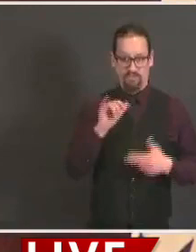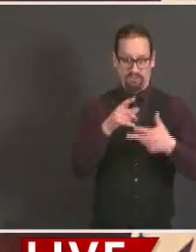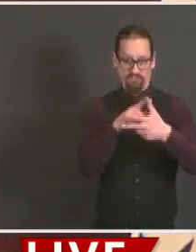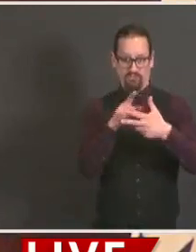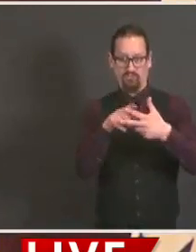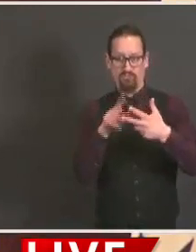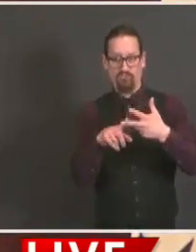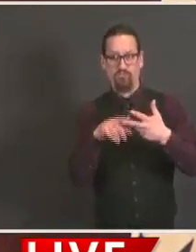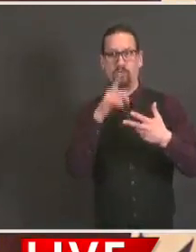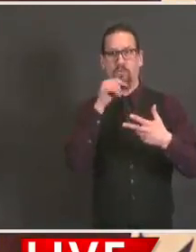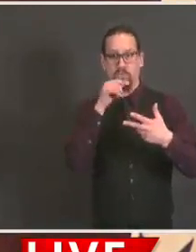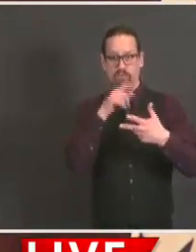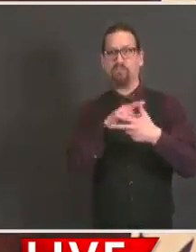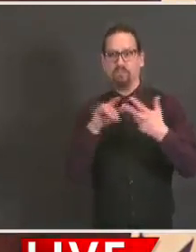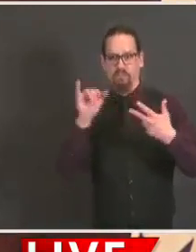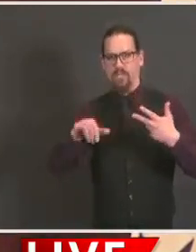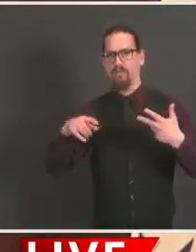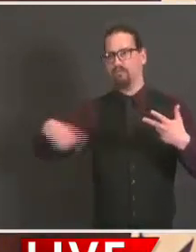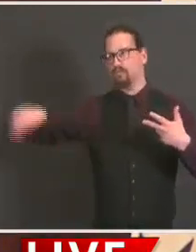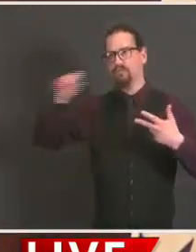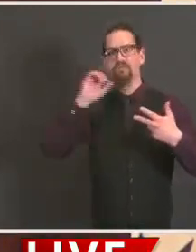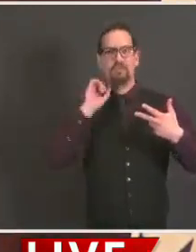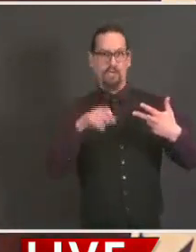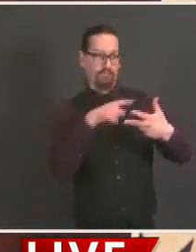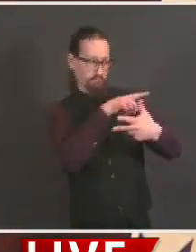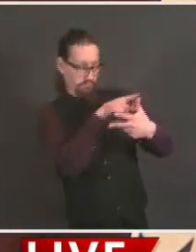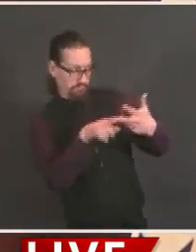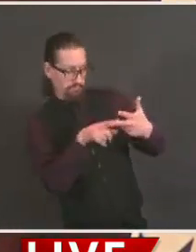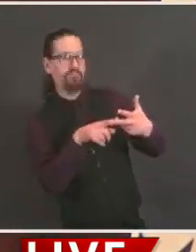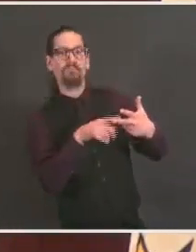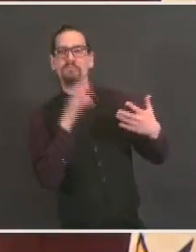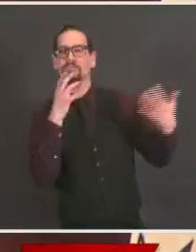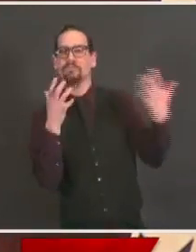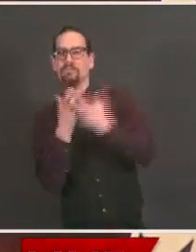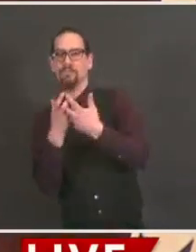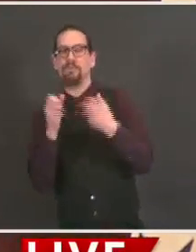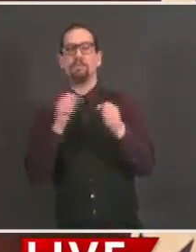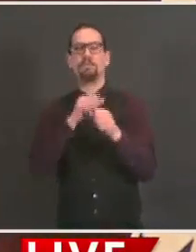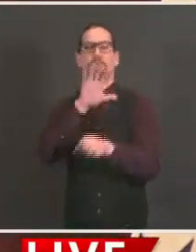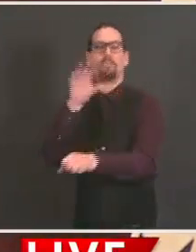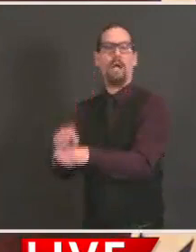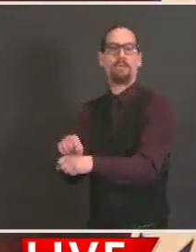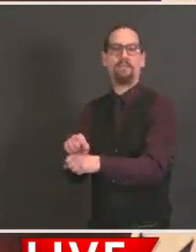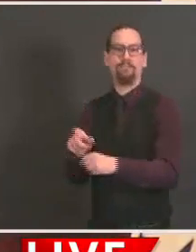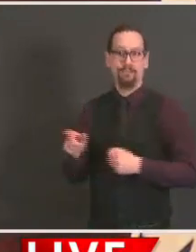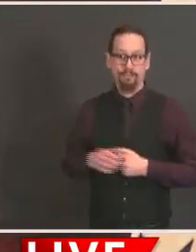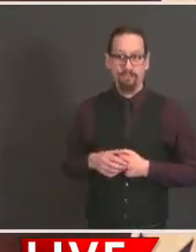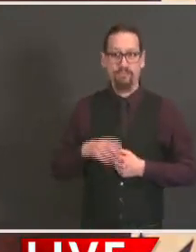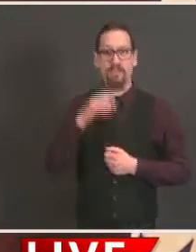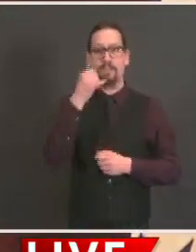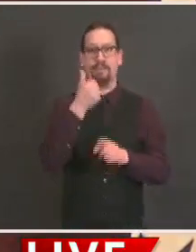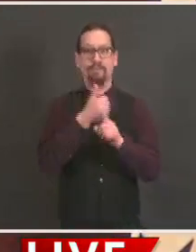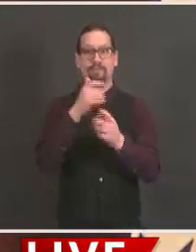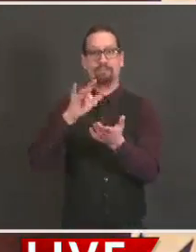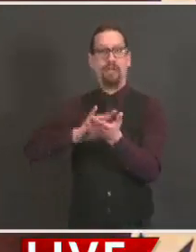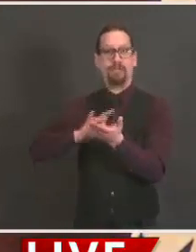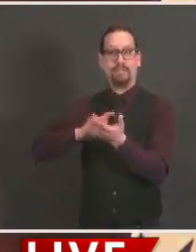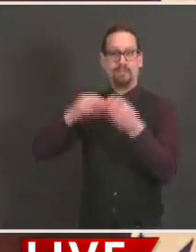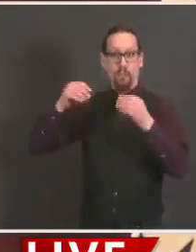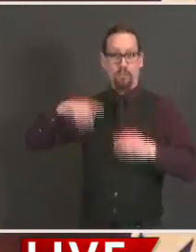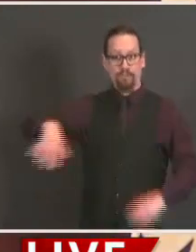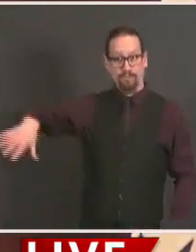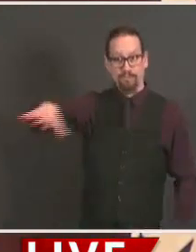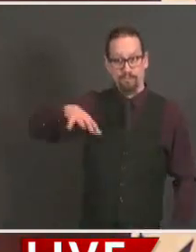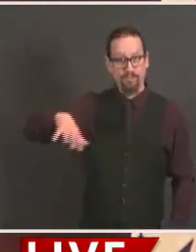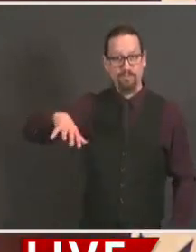an appointment, whether it's this first location type of pharmacies or whether it's one of the other two that